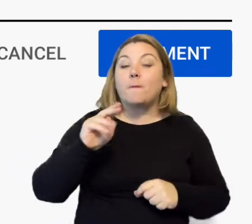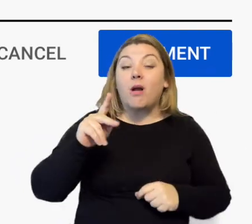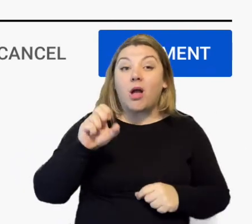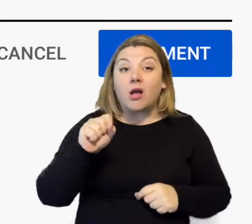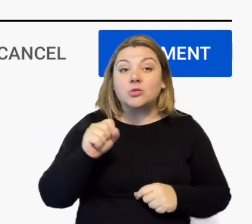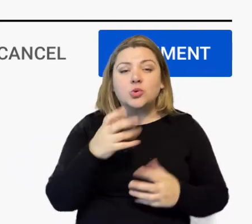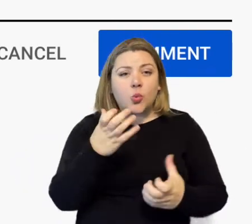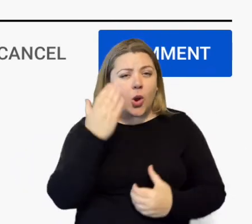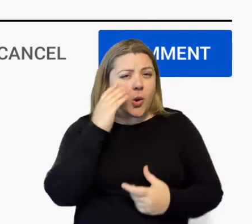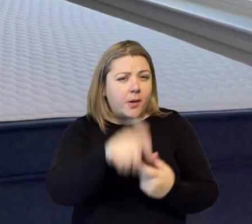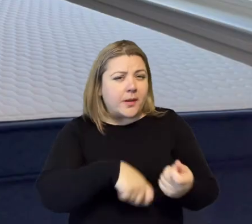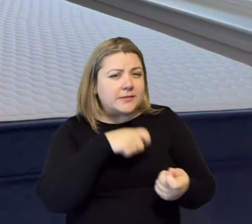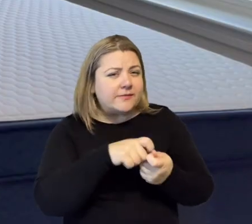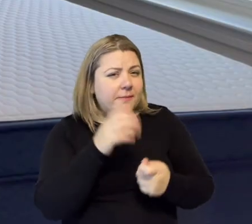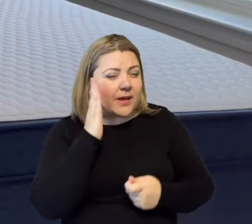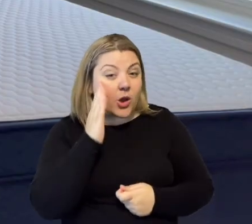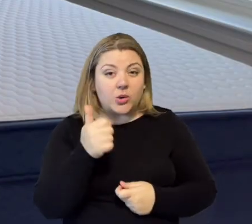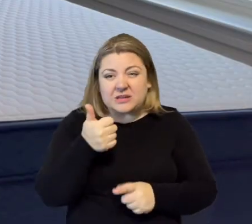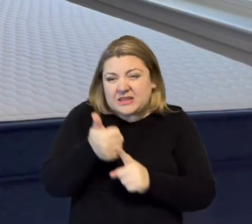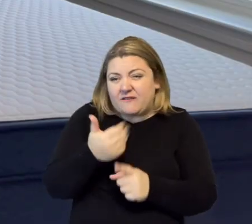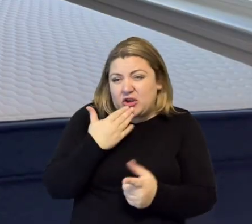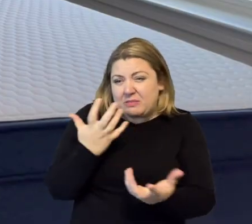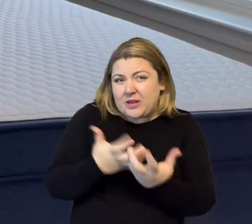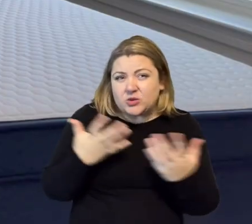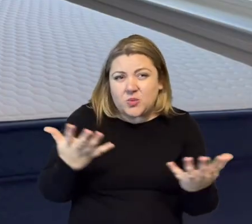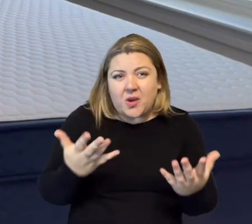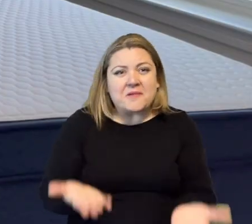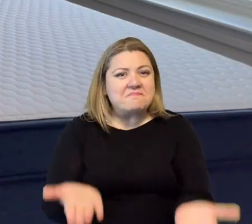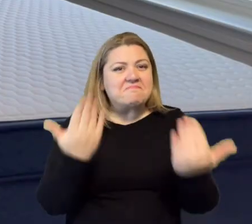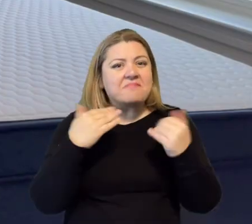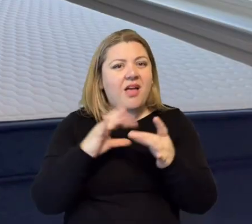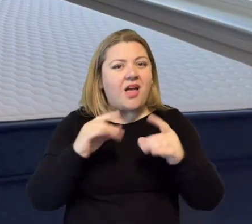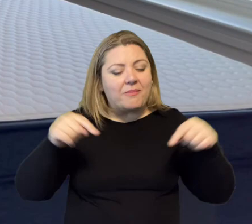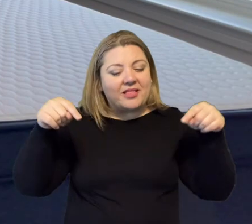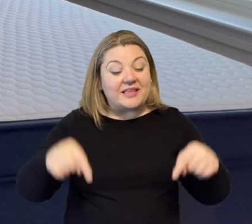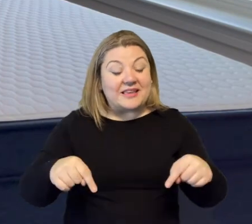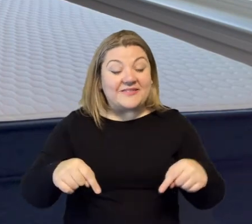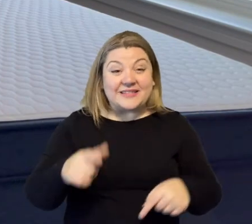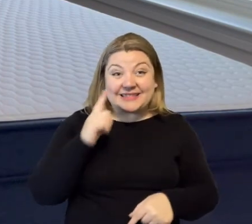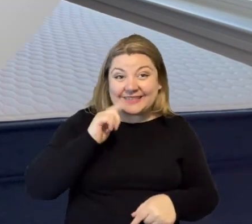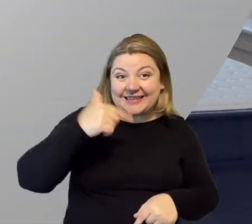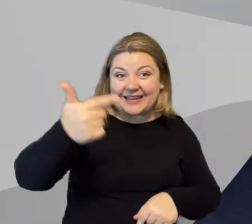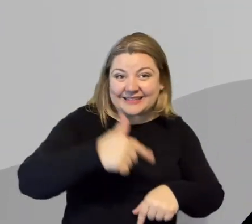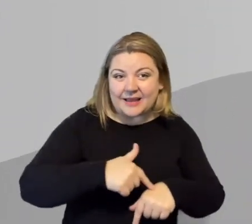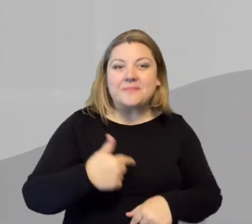please comment below. So until next time, I'm Jen from ASL Reviews.